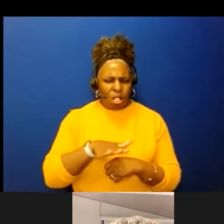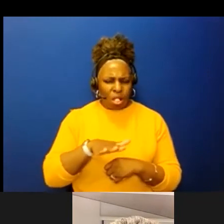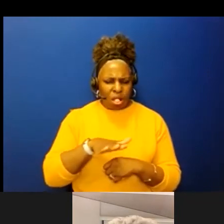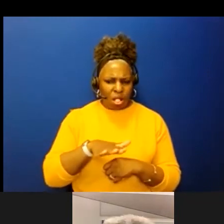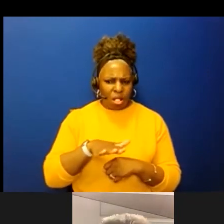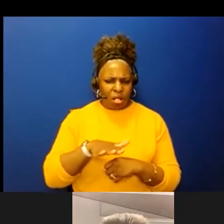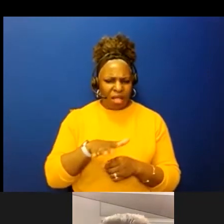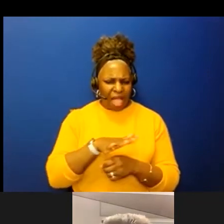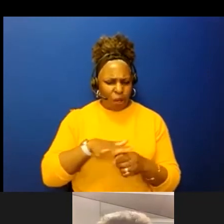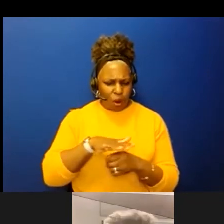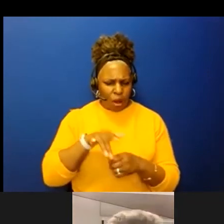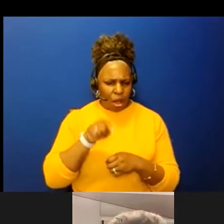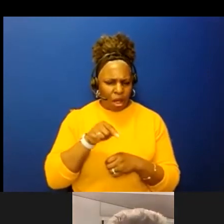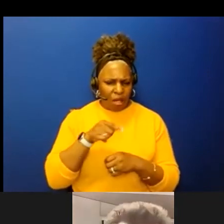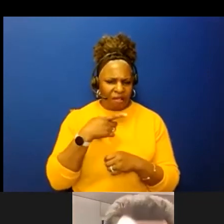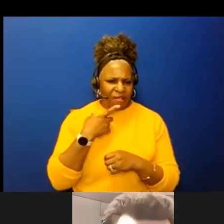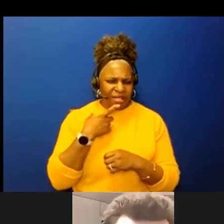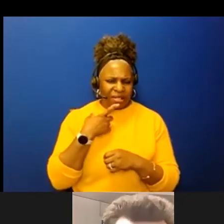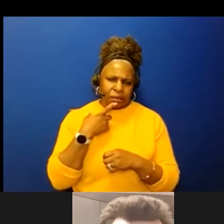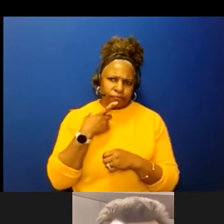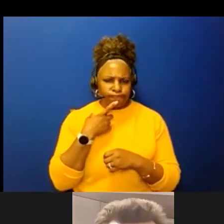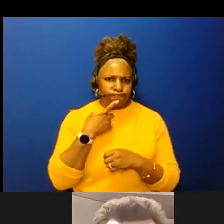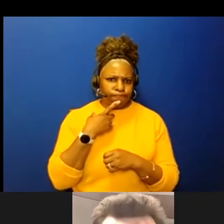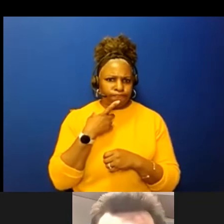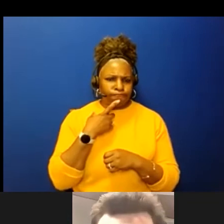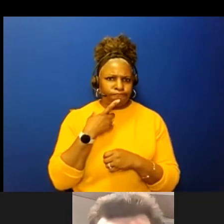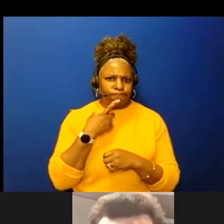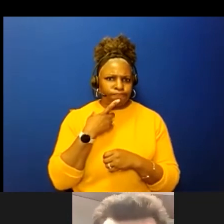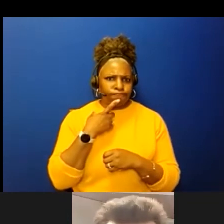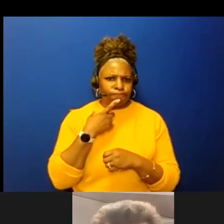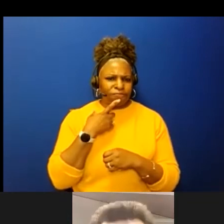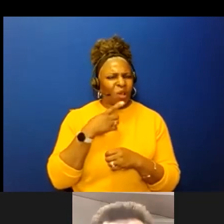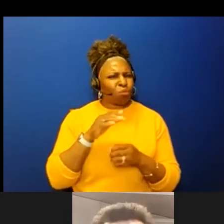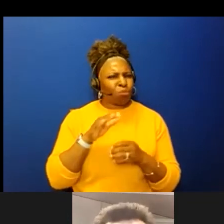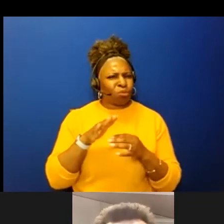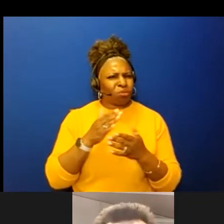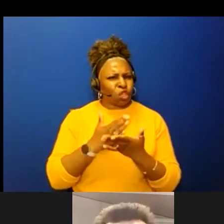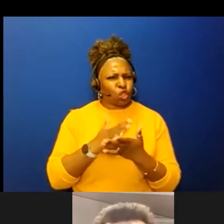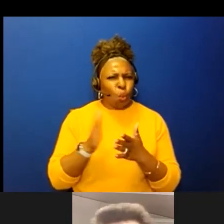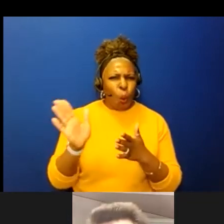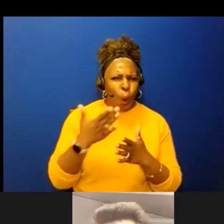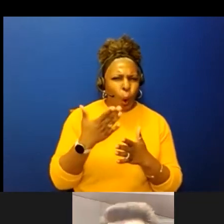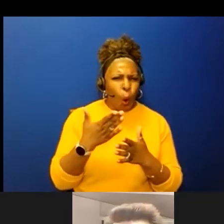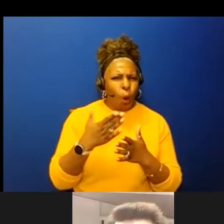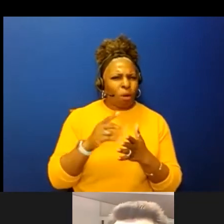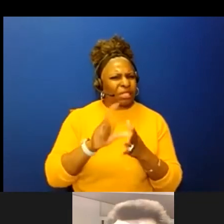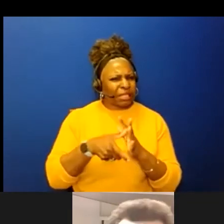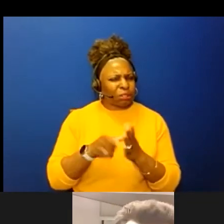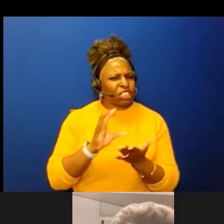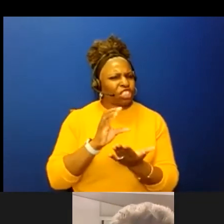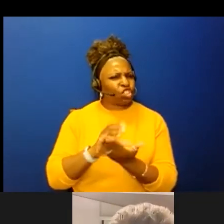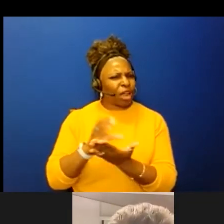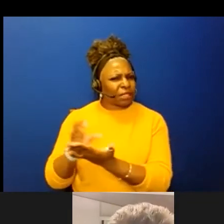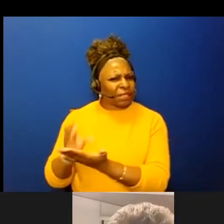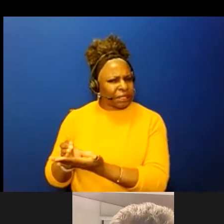I don't know all the disability charities around Britain, but if you've got